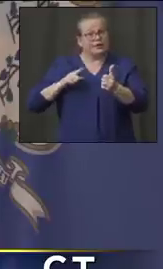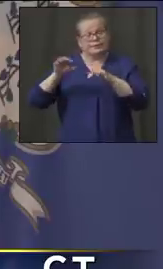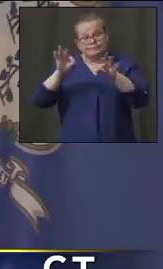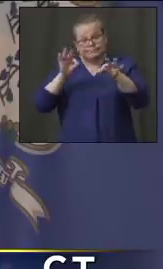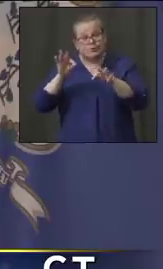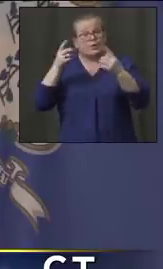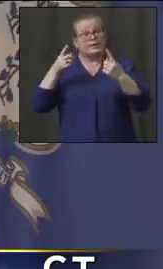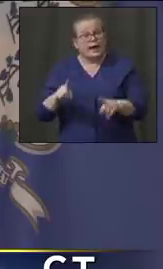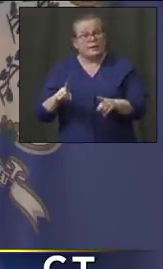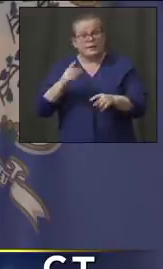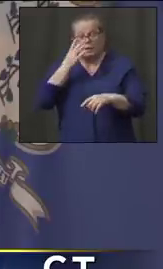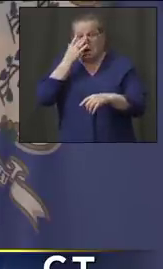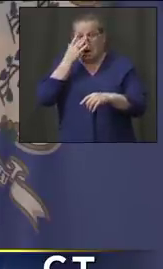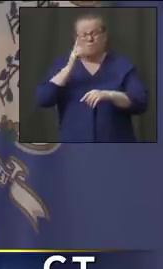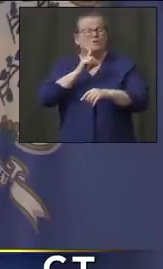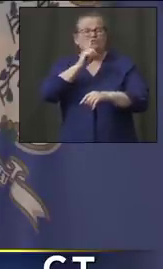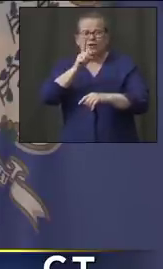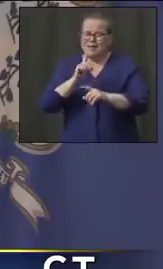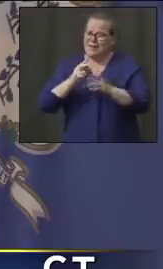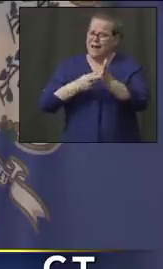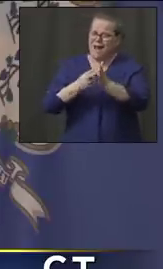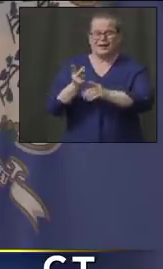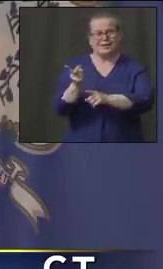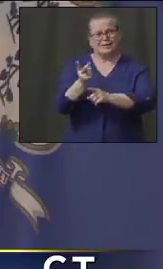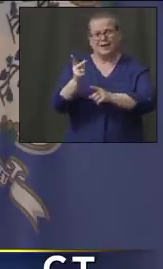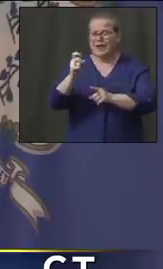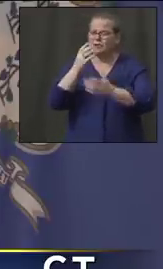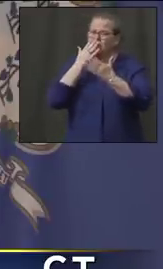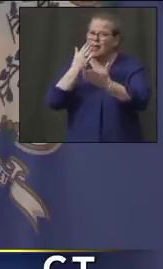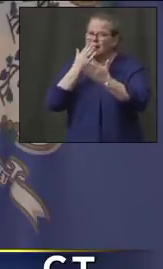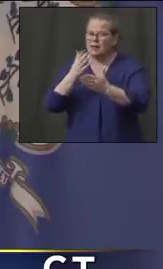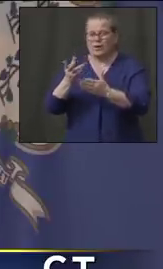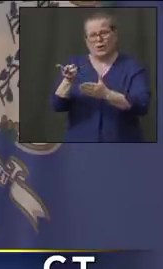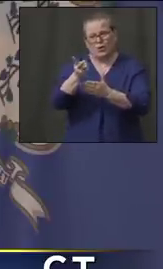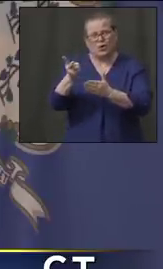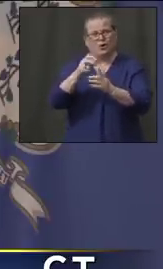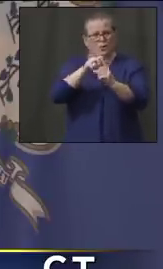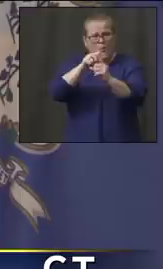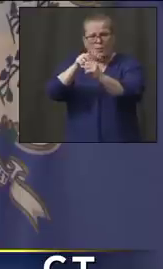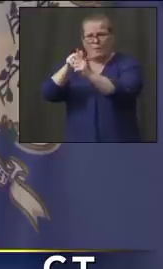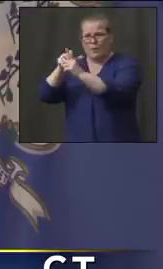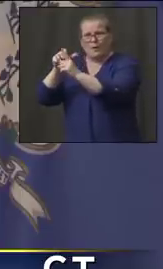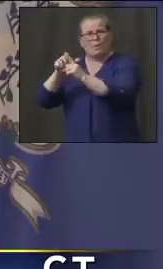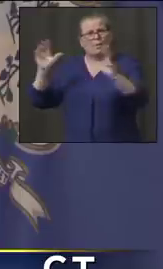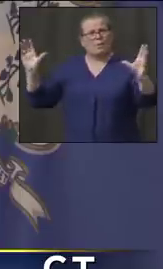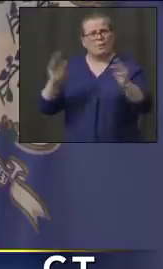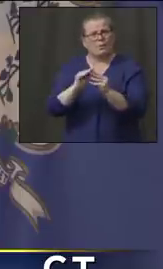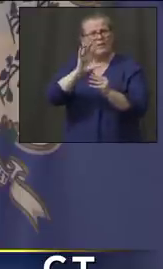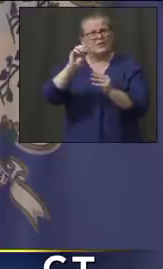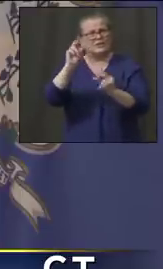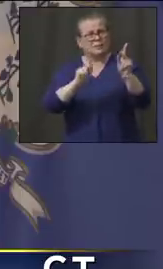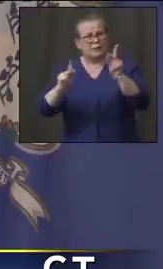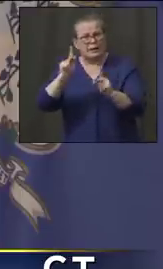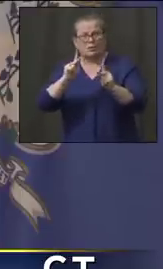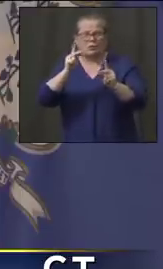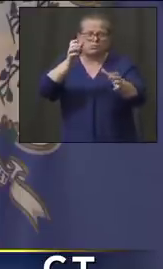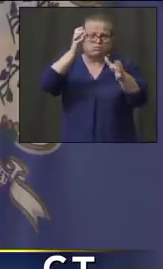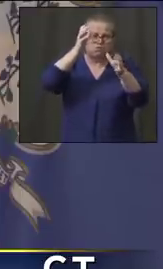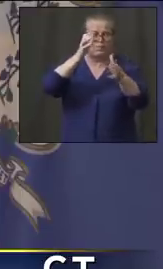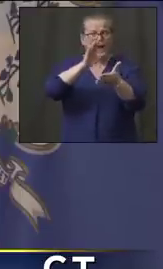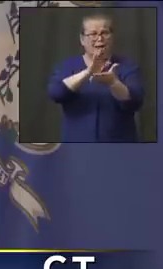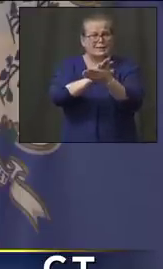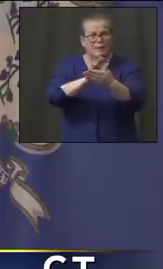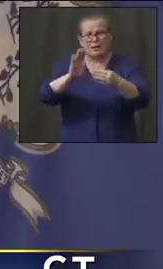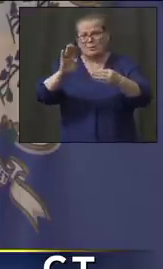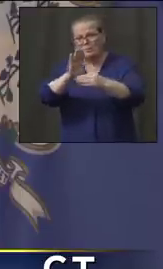together, close to 50 people, the best and the brightest, academic and business, and what you got done here in 2 weeks to